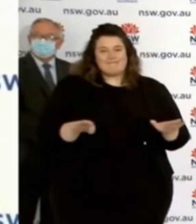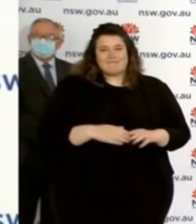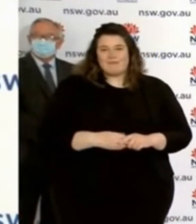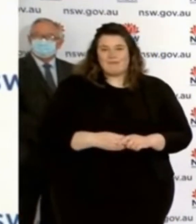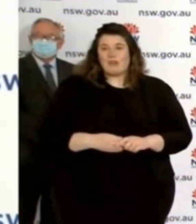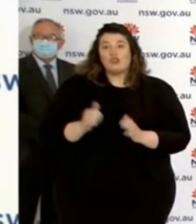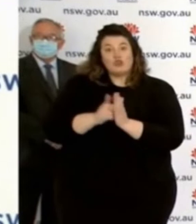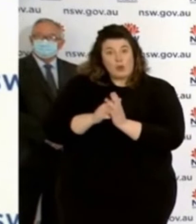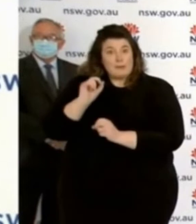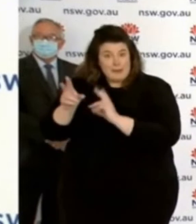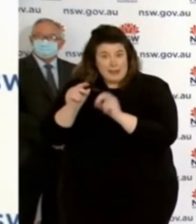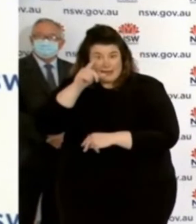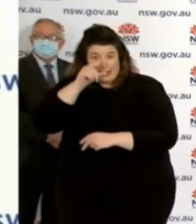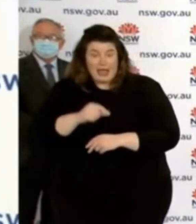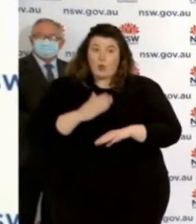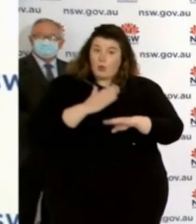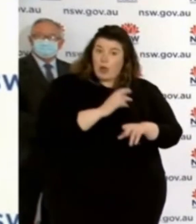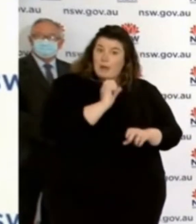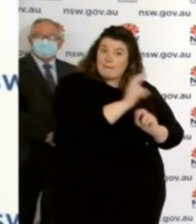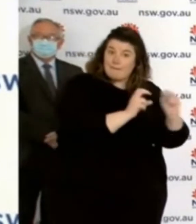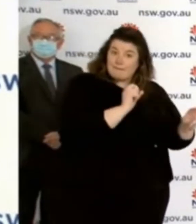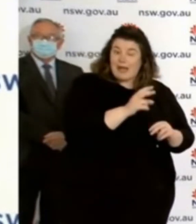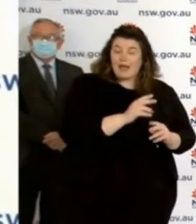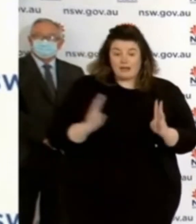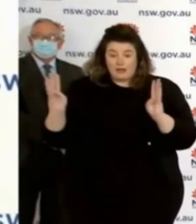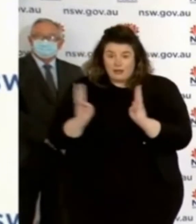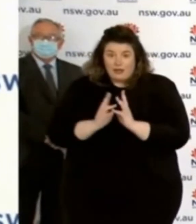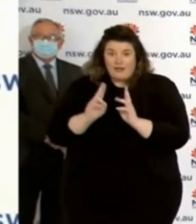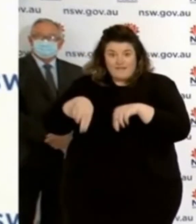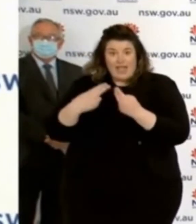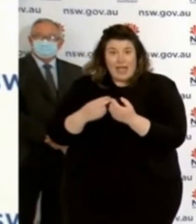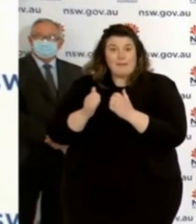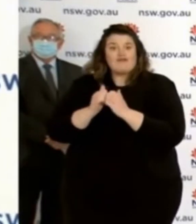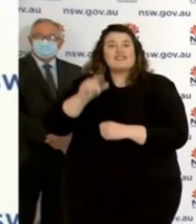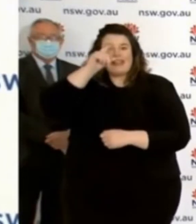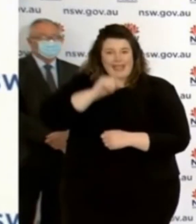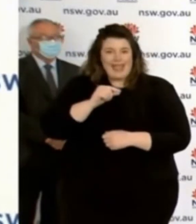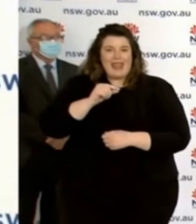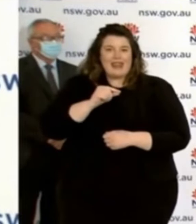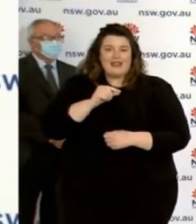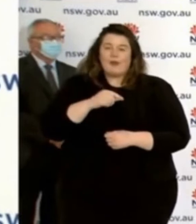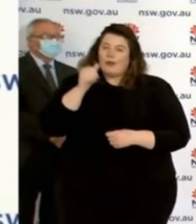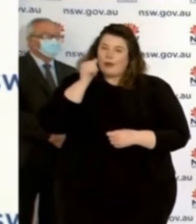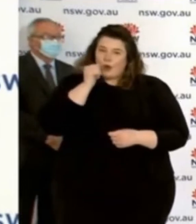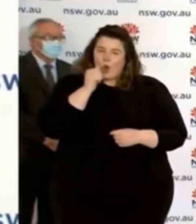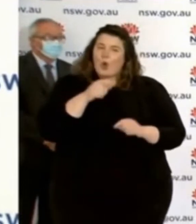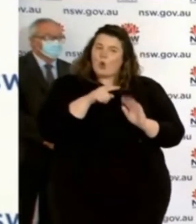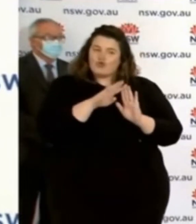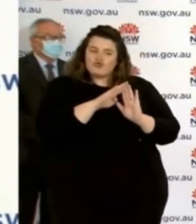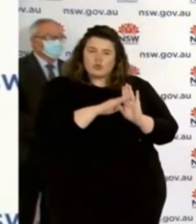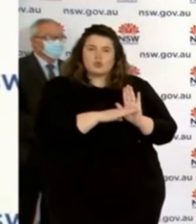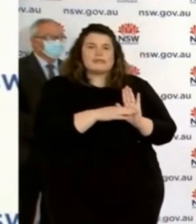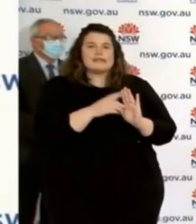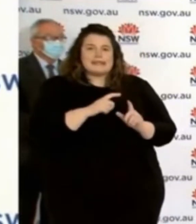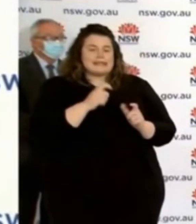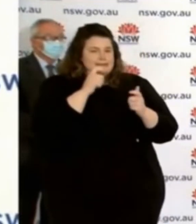shopping, back to work, back to enjoying time with family and friends. It is still a restricted environment because we know through sewage surveillance and our